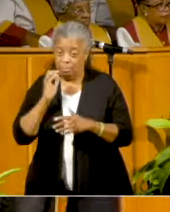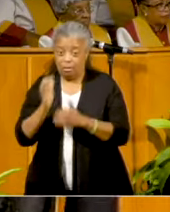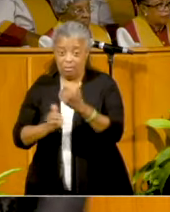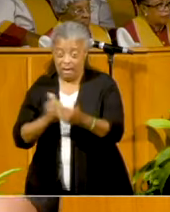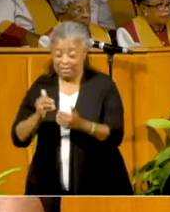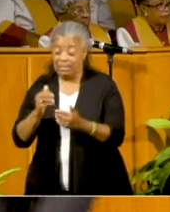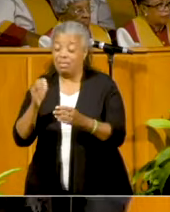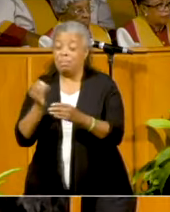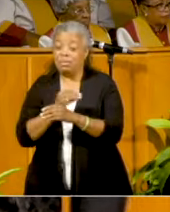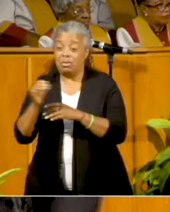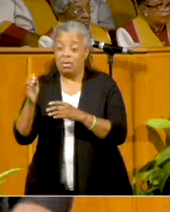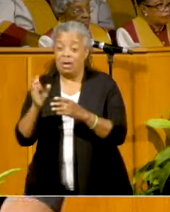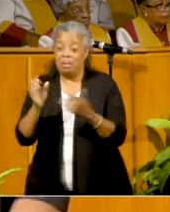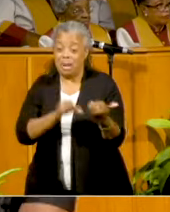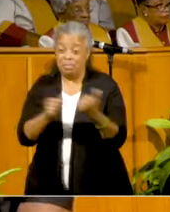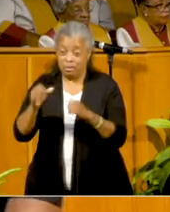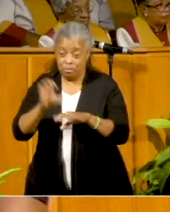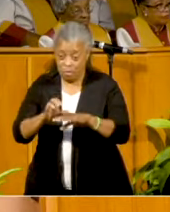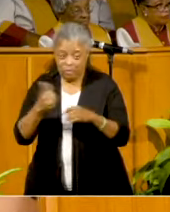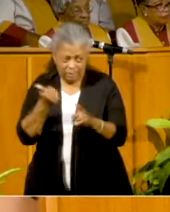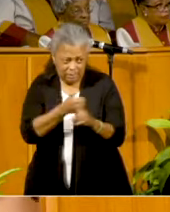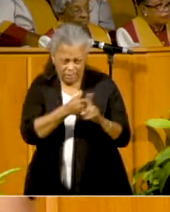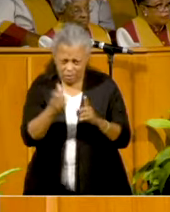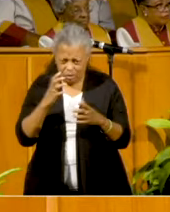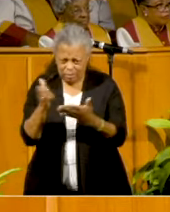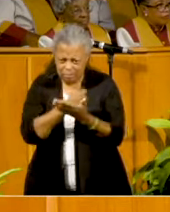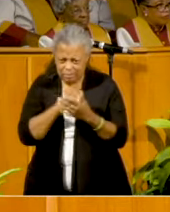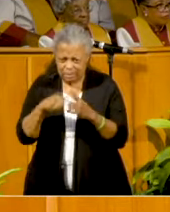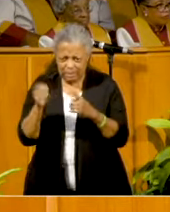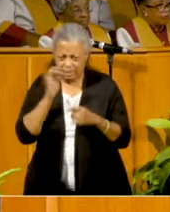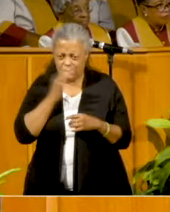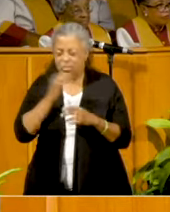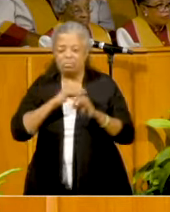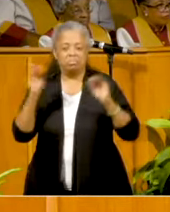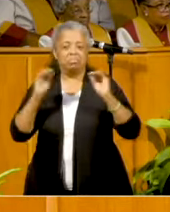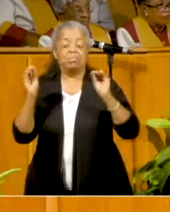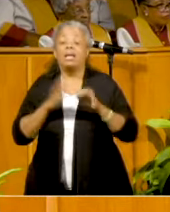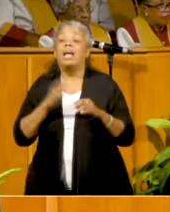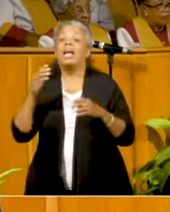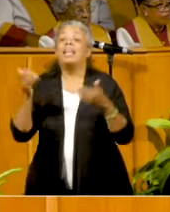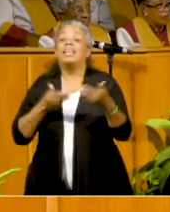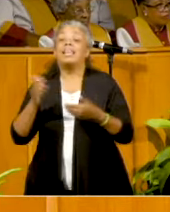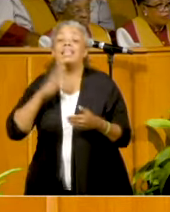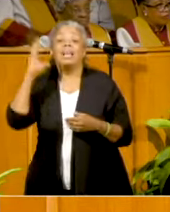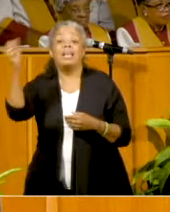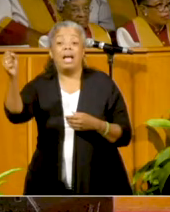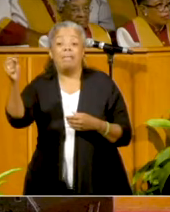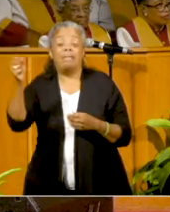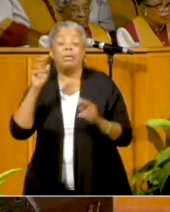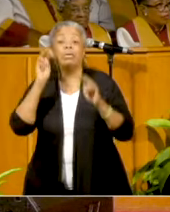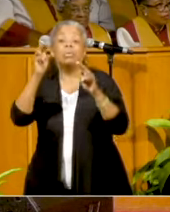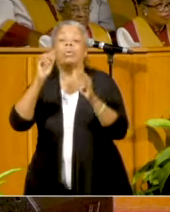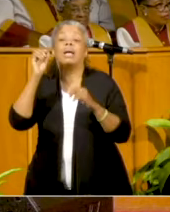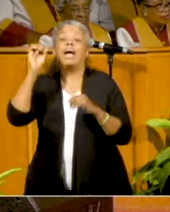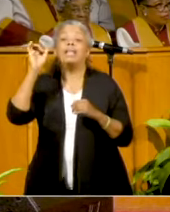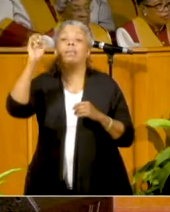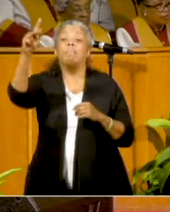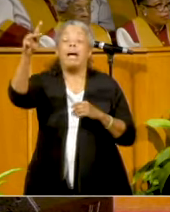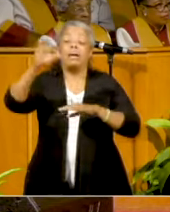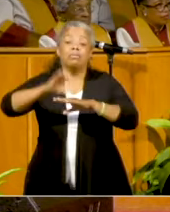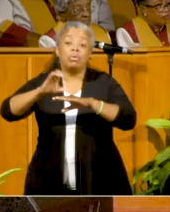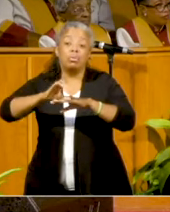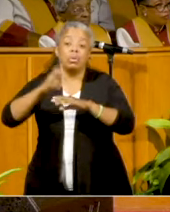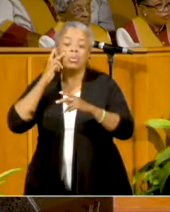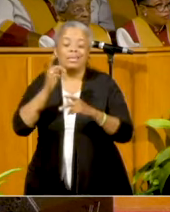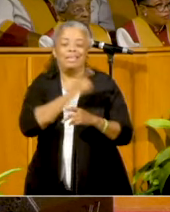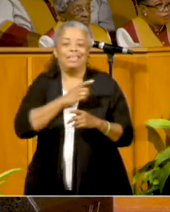wasn't fitting to get no communion. And after the guests left, if you looked in the back of church, you see the deaconess